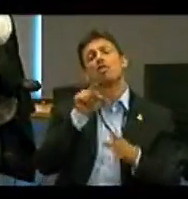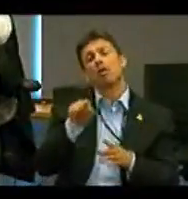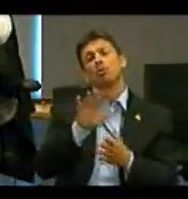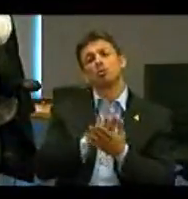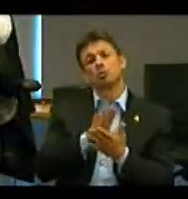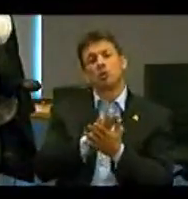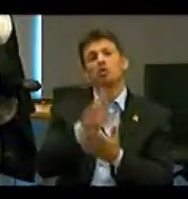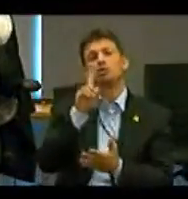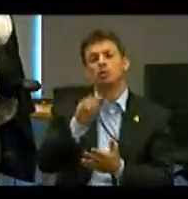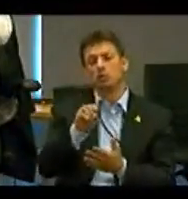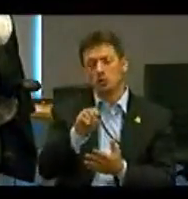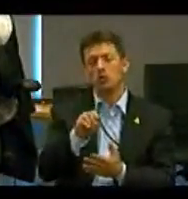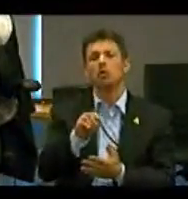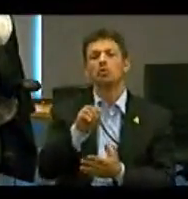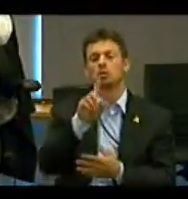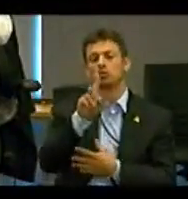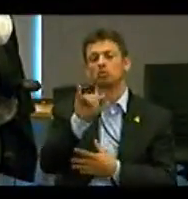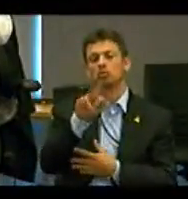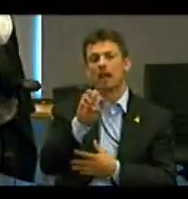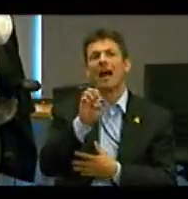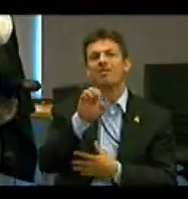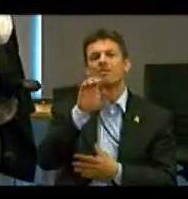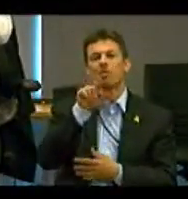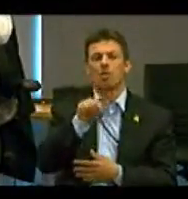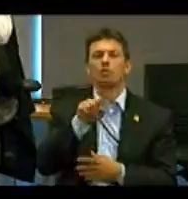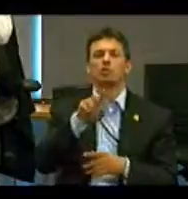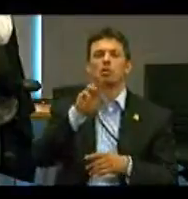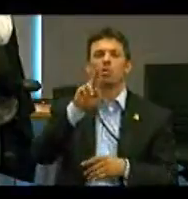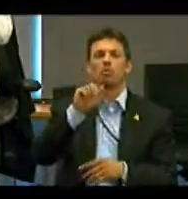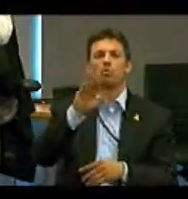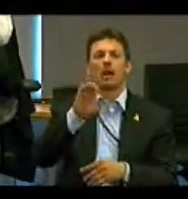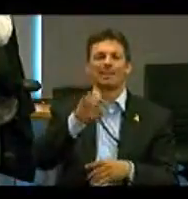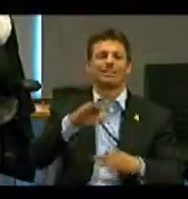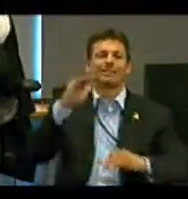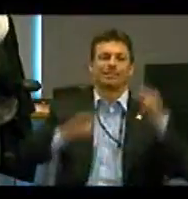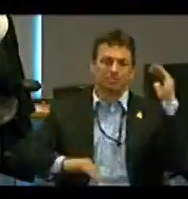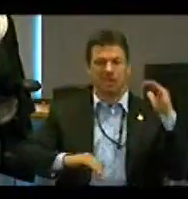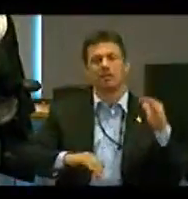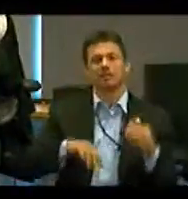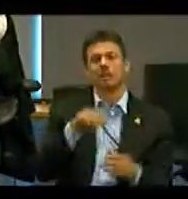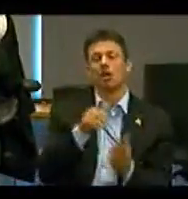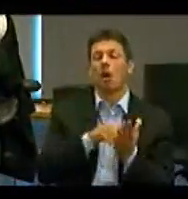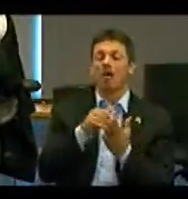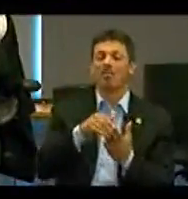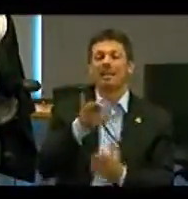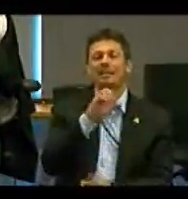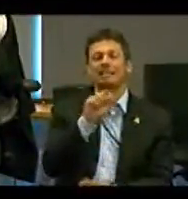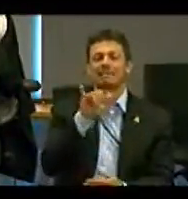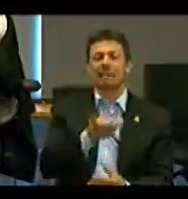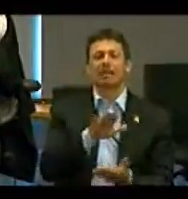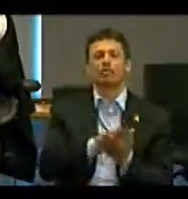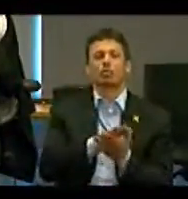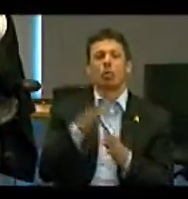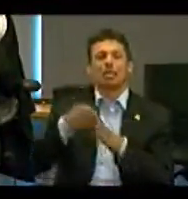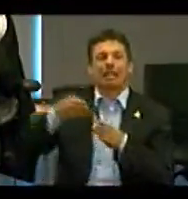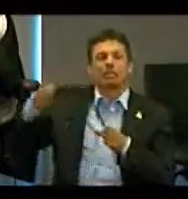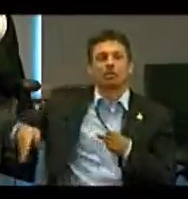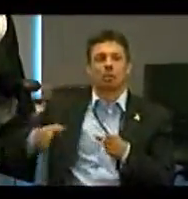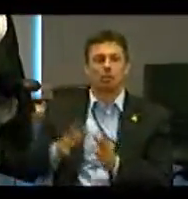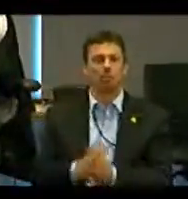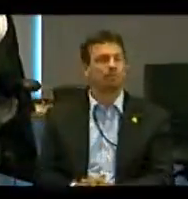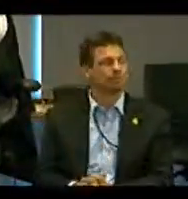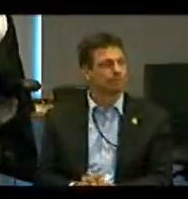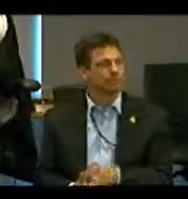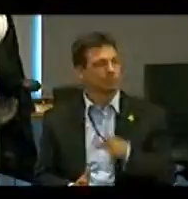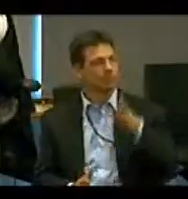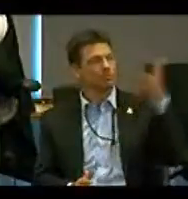disparities. So the idea that there's a less discriminatory alternative is often the school next door. So given that the